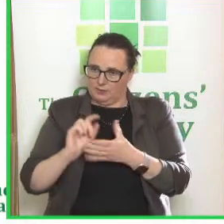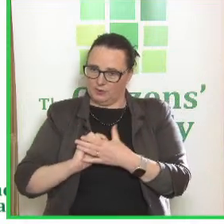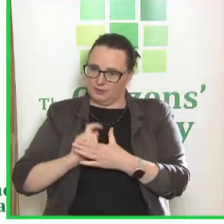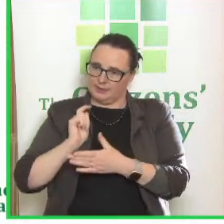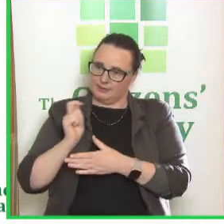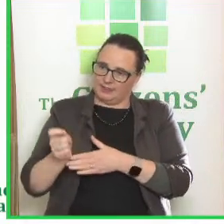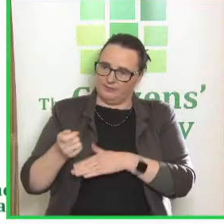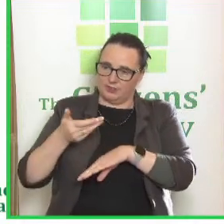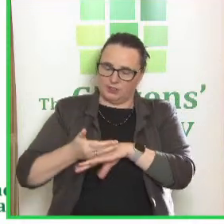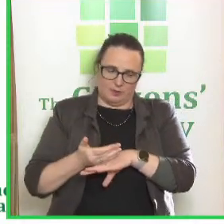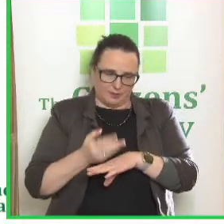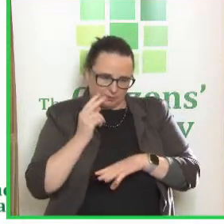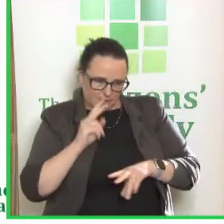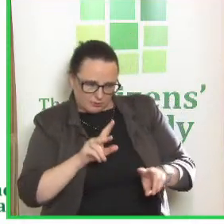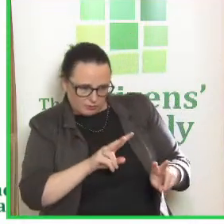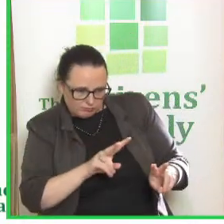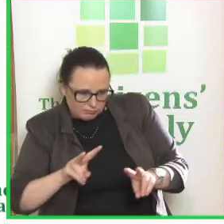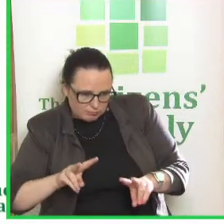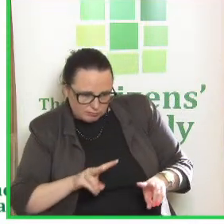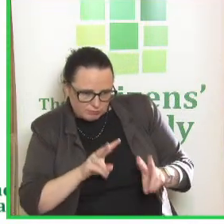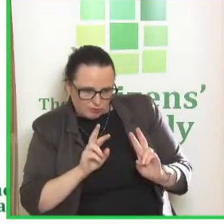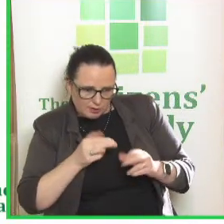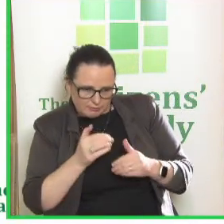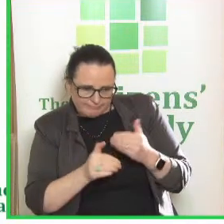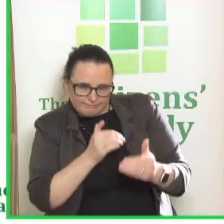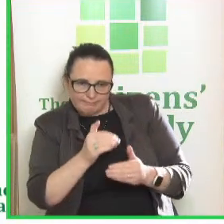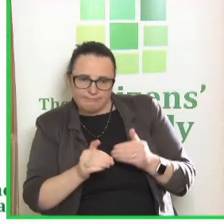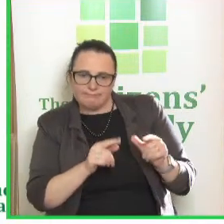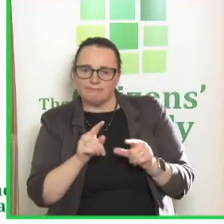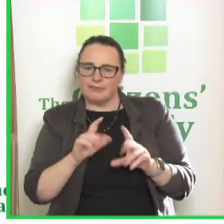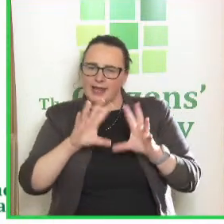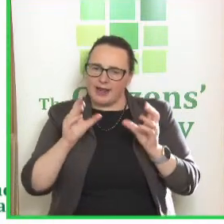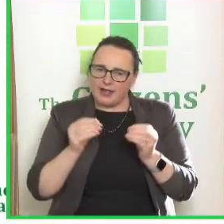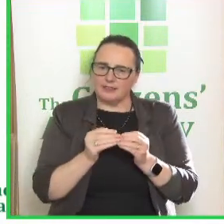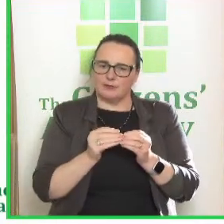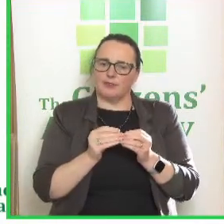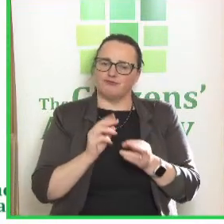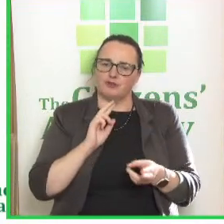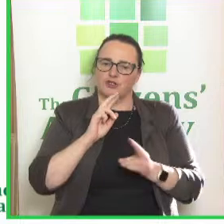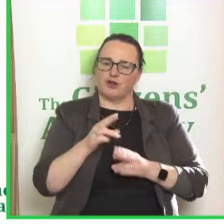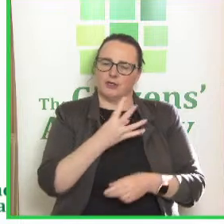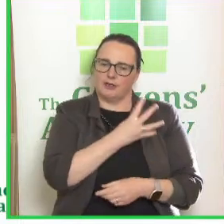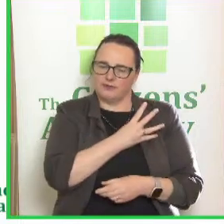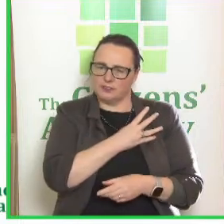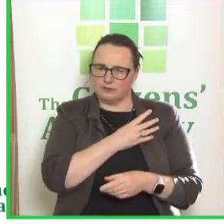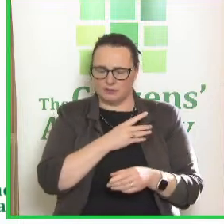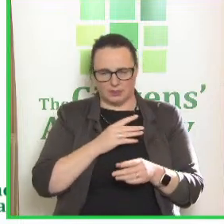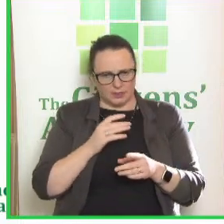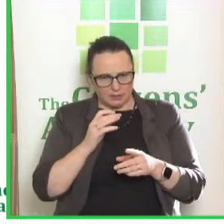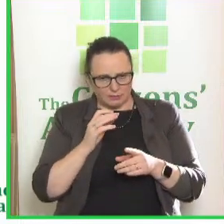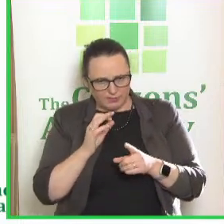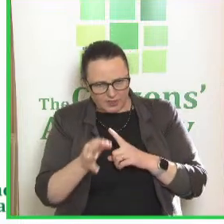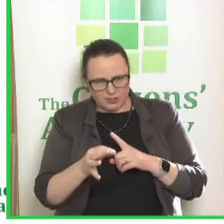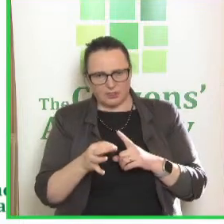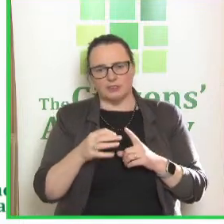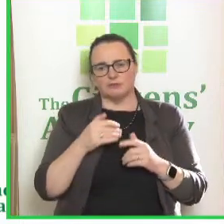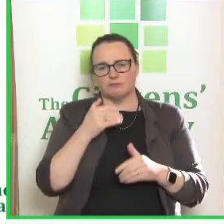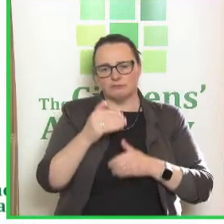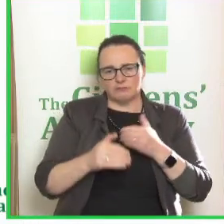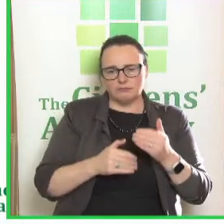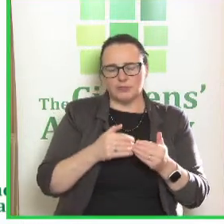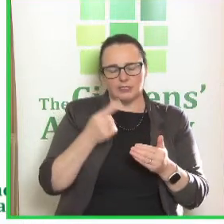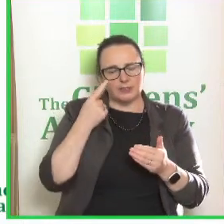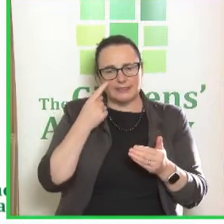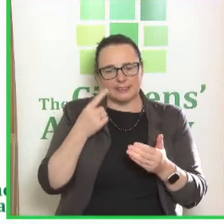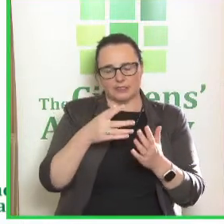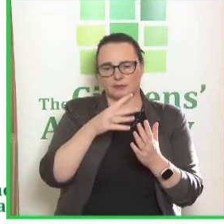independent returning officer as well. So everything was professionally conducted and transparently reported, and you'll see that in the